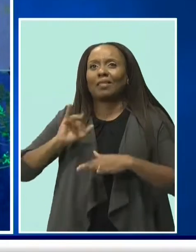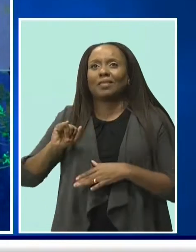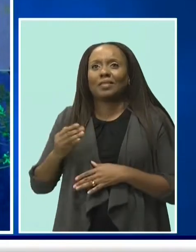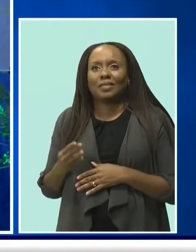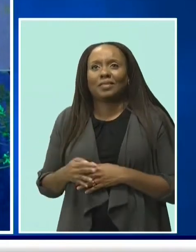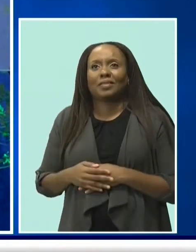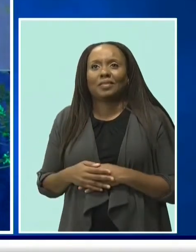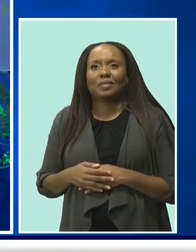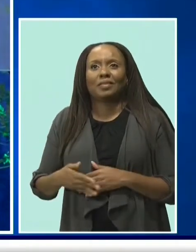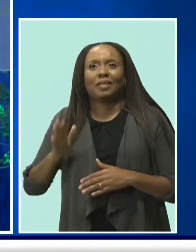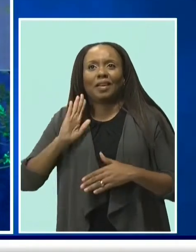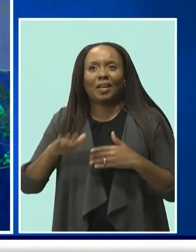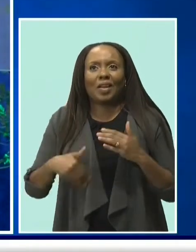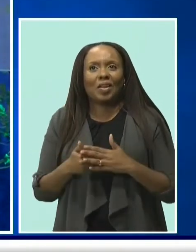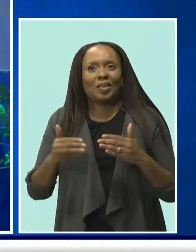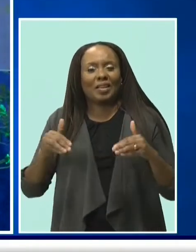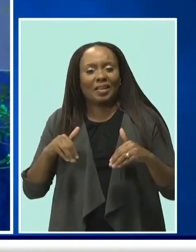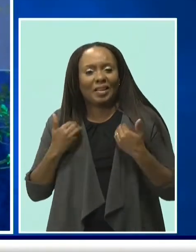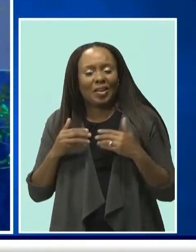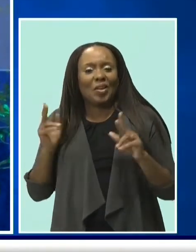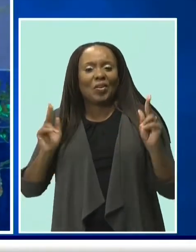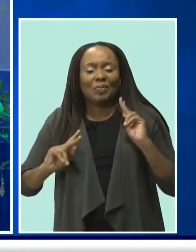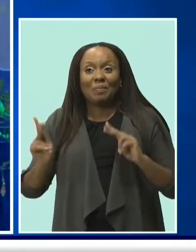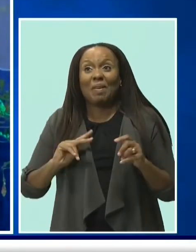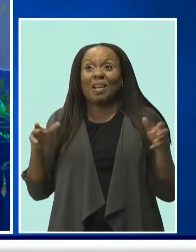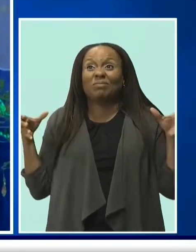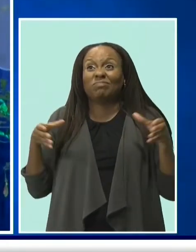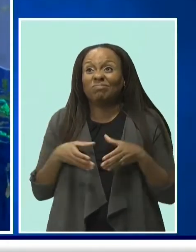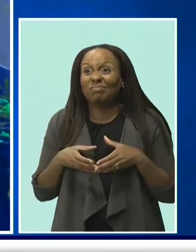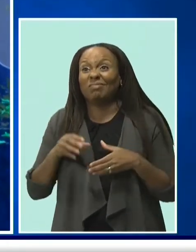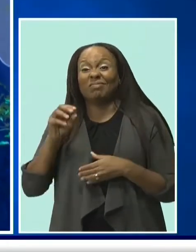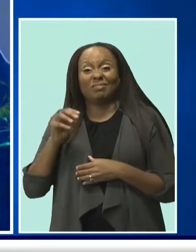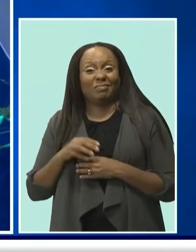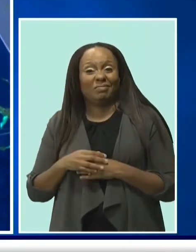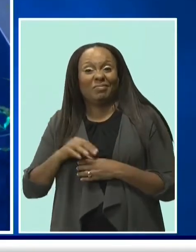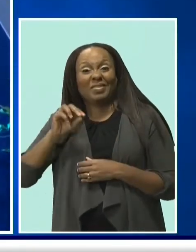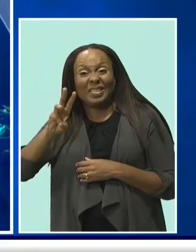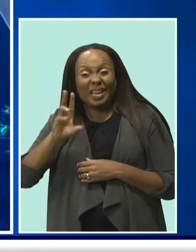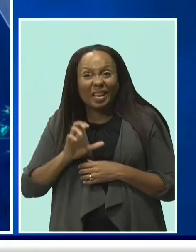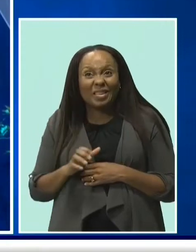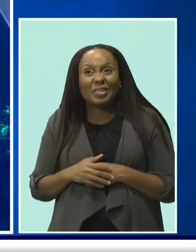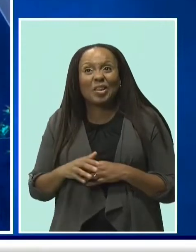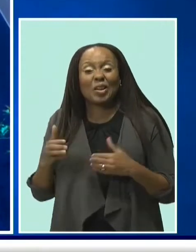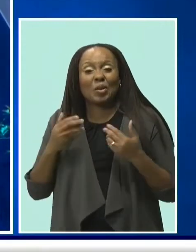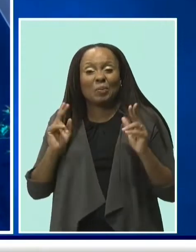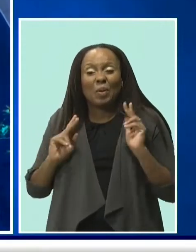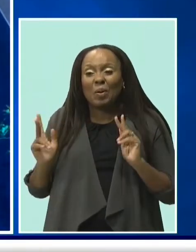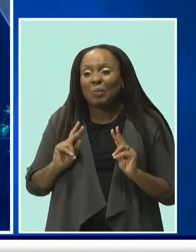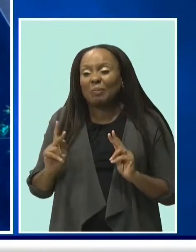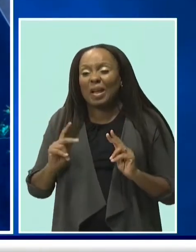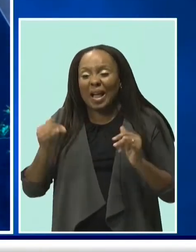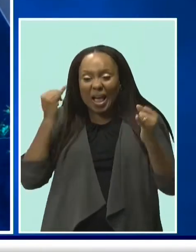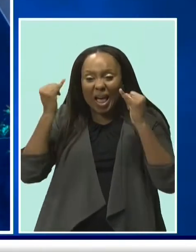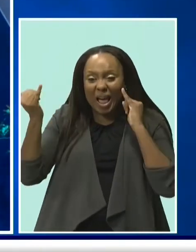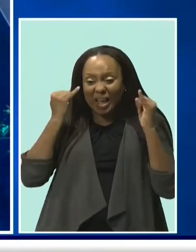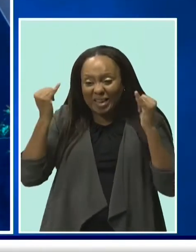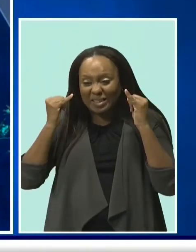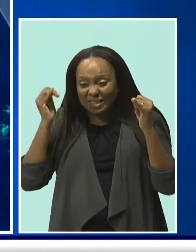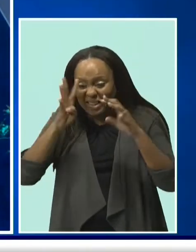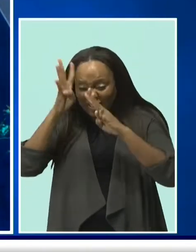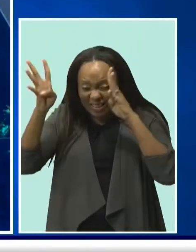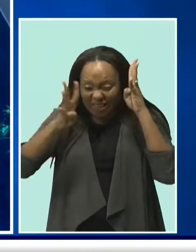all those young people to give us their take of what they want from us from this UNCTAD